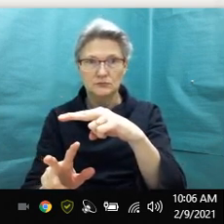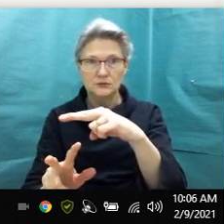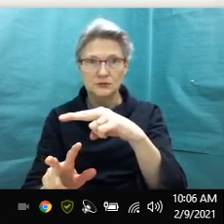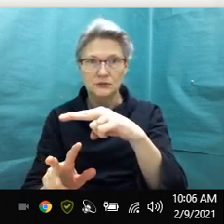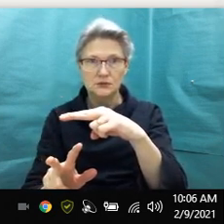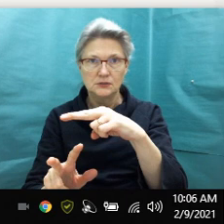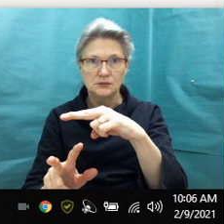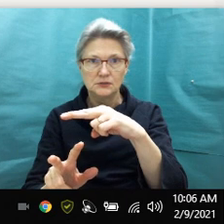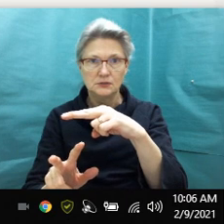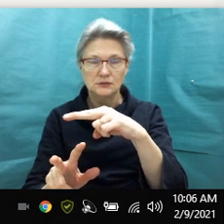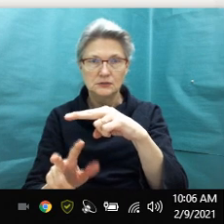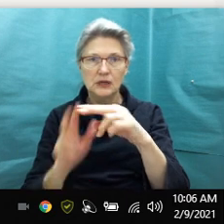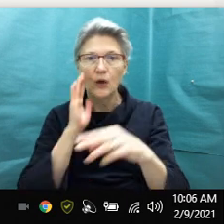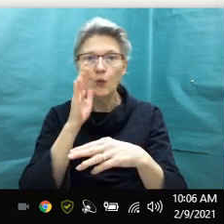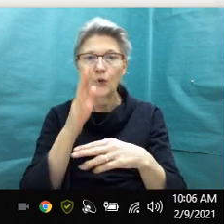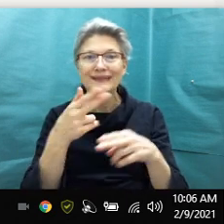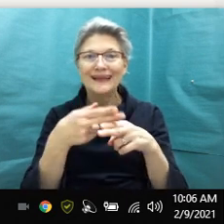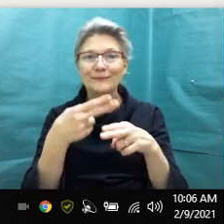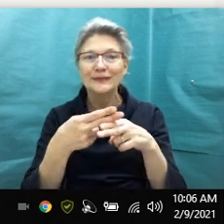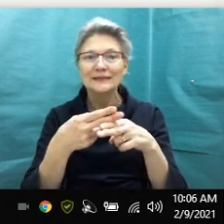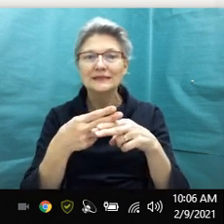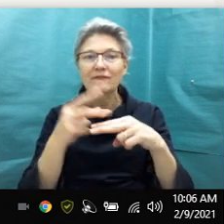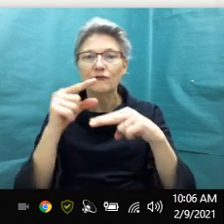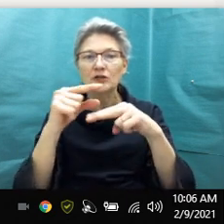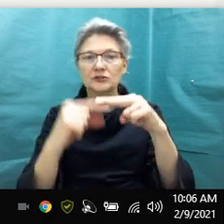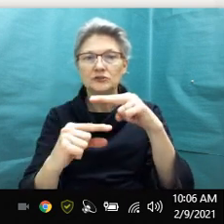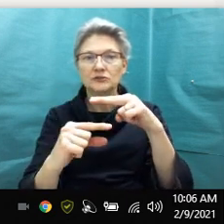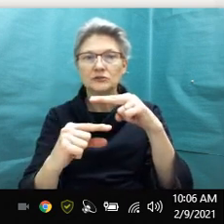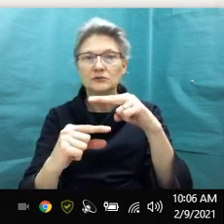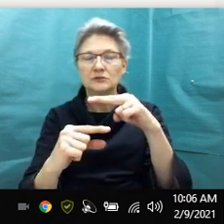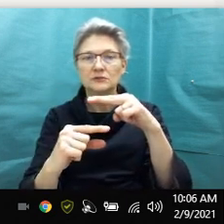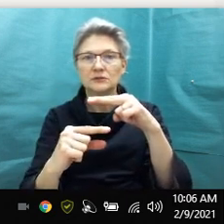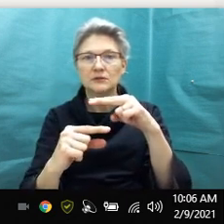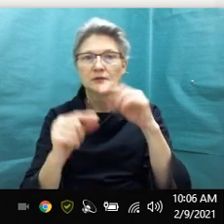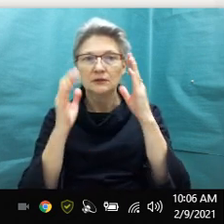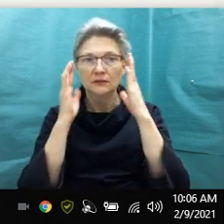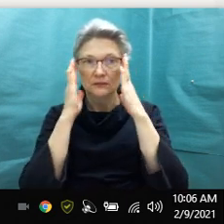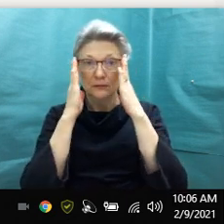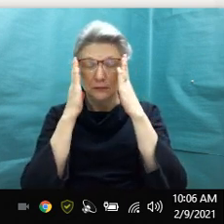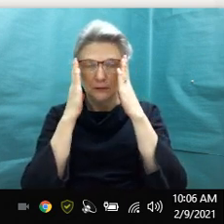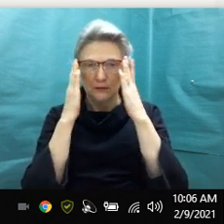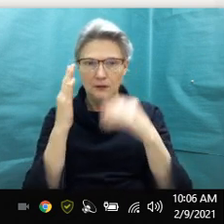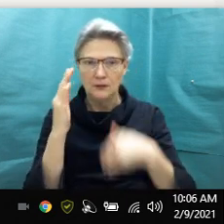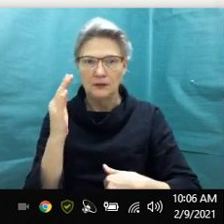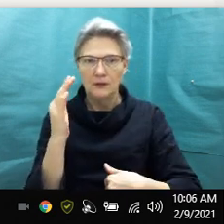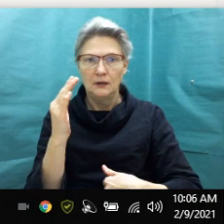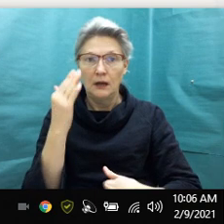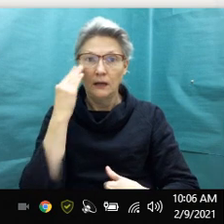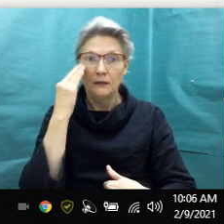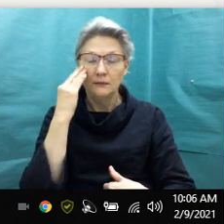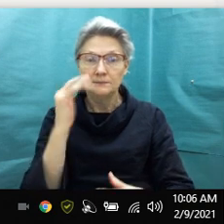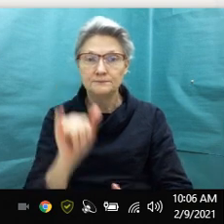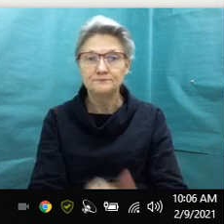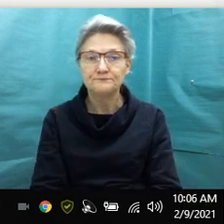3 and 2/3, and I'm going to rename that as a fraction. Well, I know that